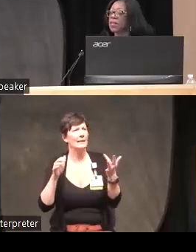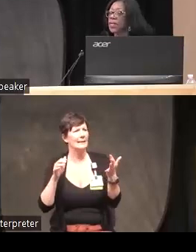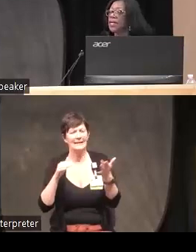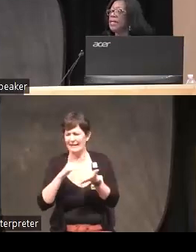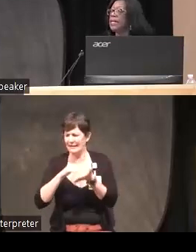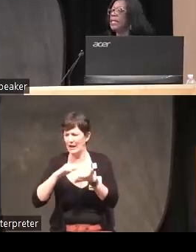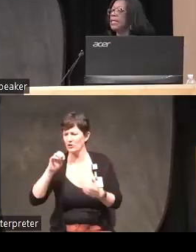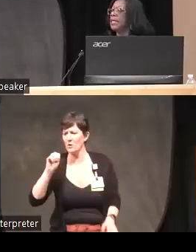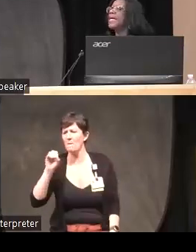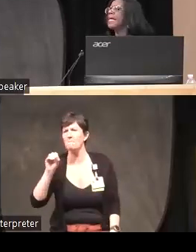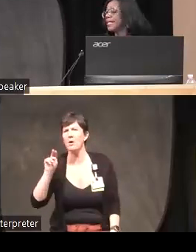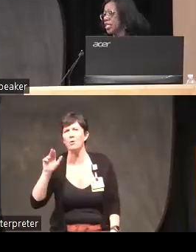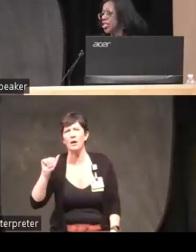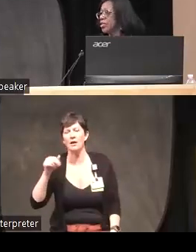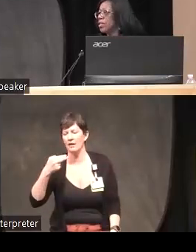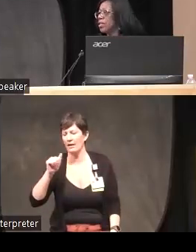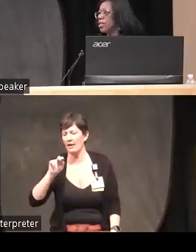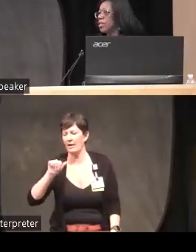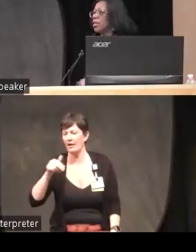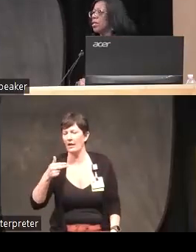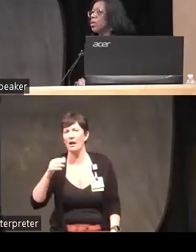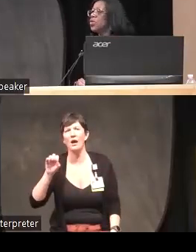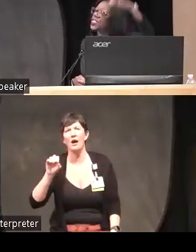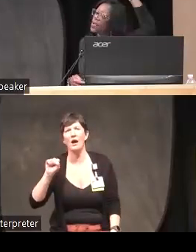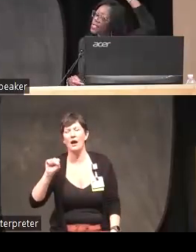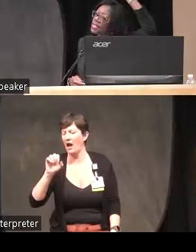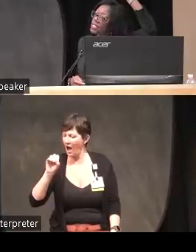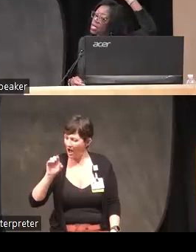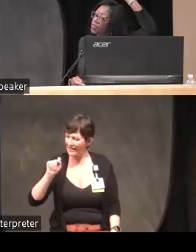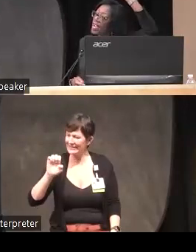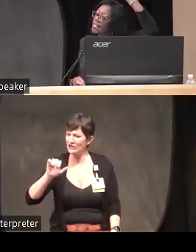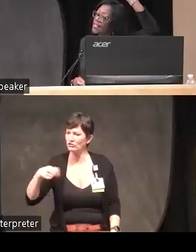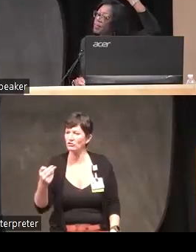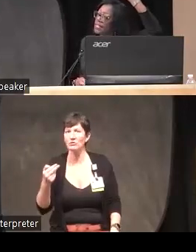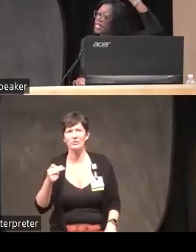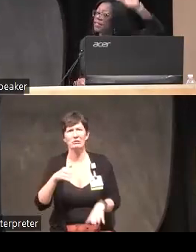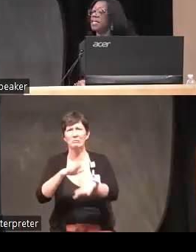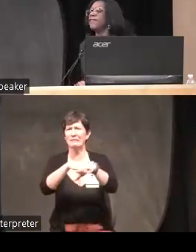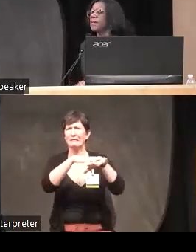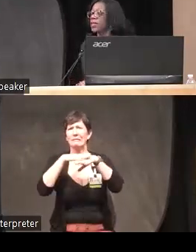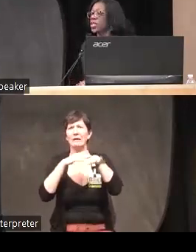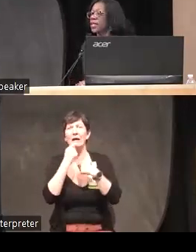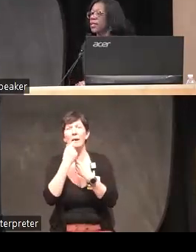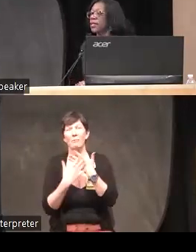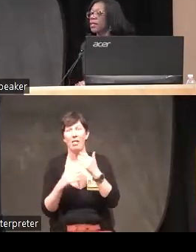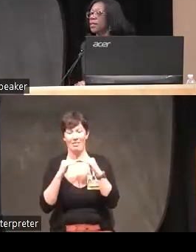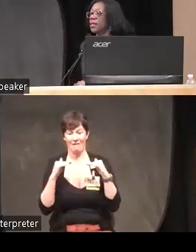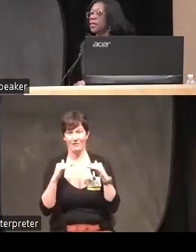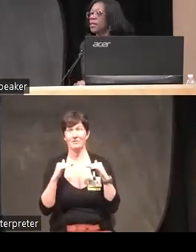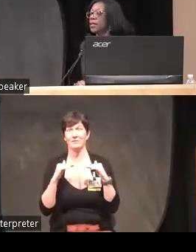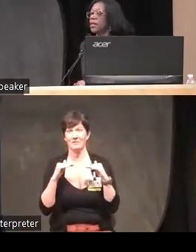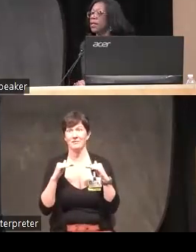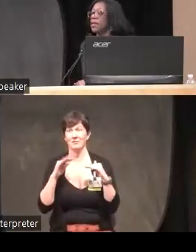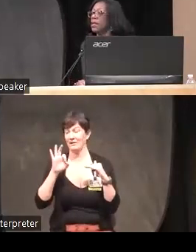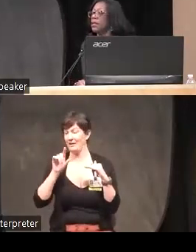Dr. Mona Hanna-Attish, who sounded the alarm for elevated blood levels in Flint, Michigan,